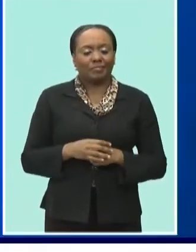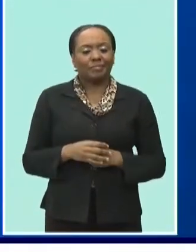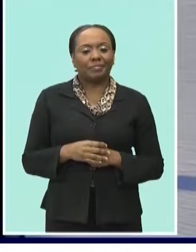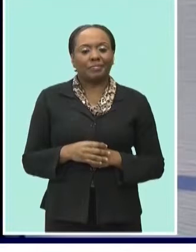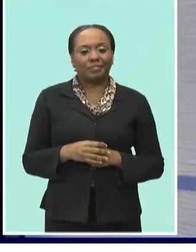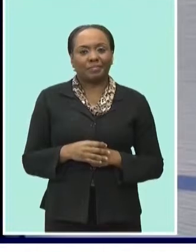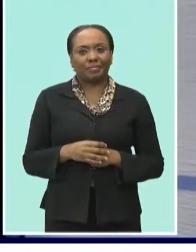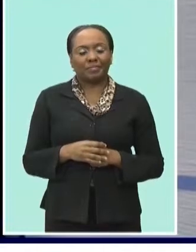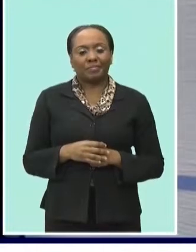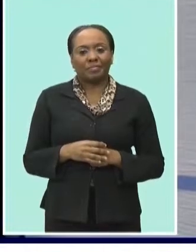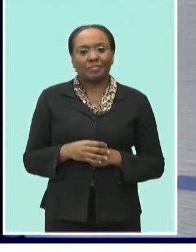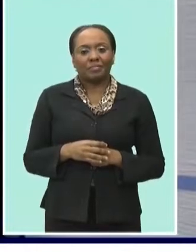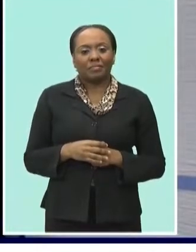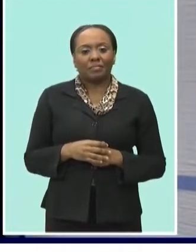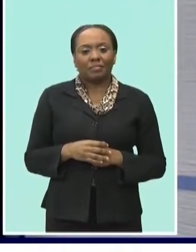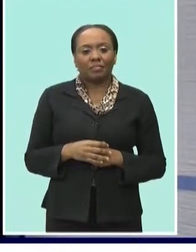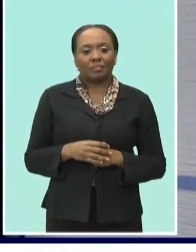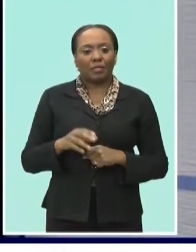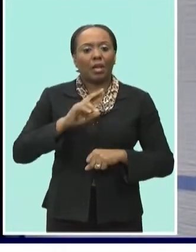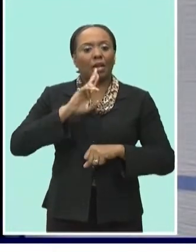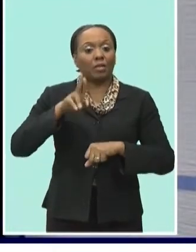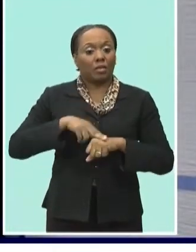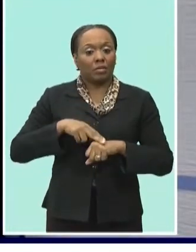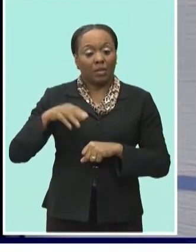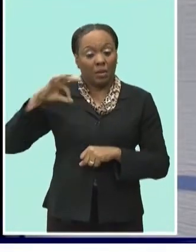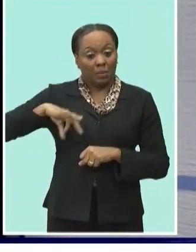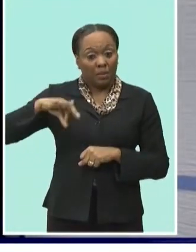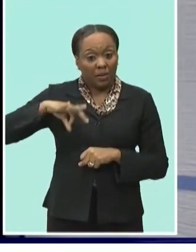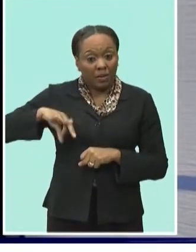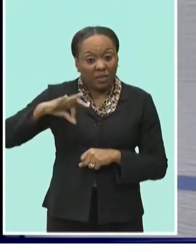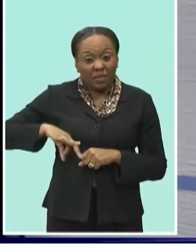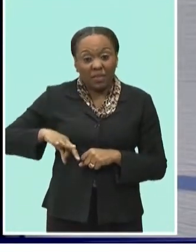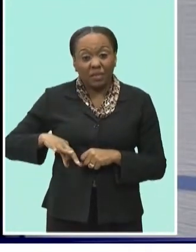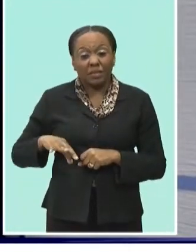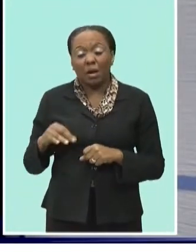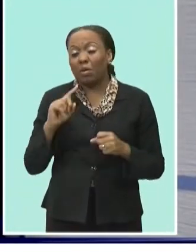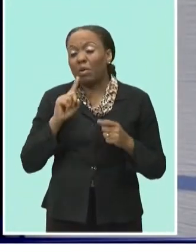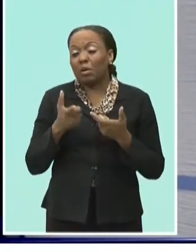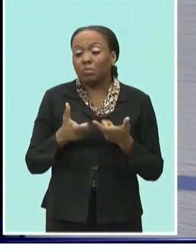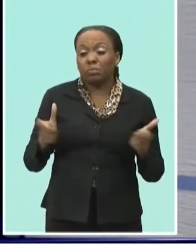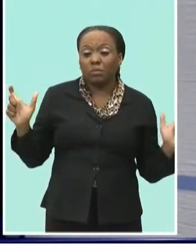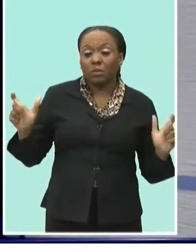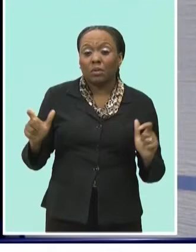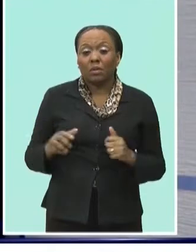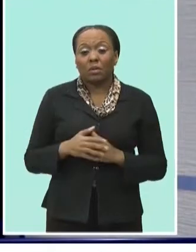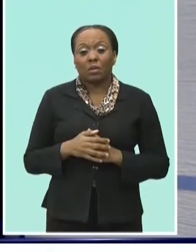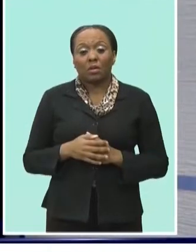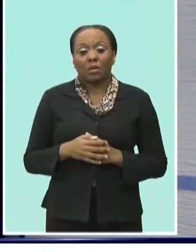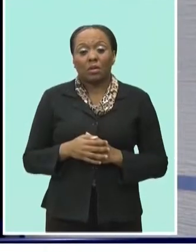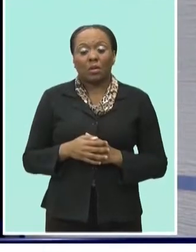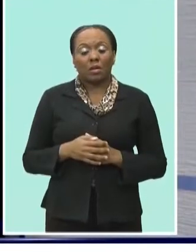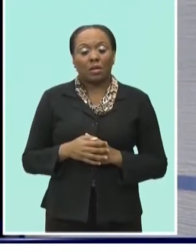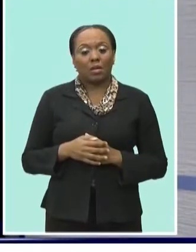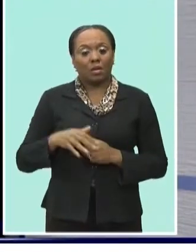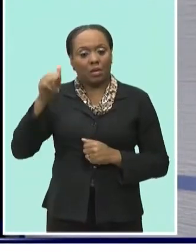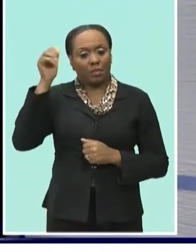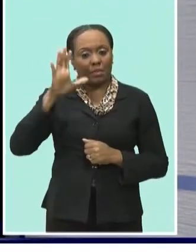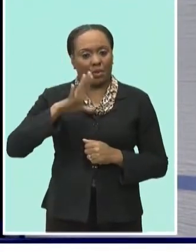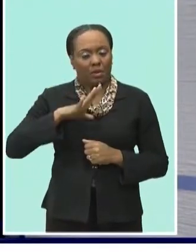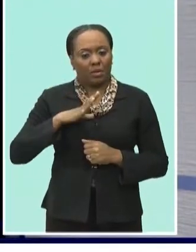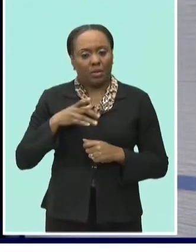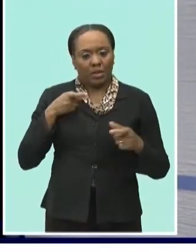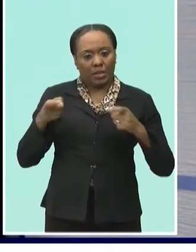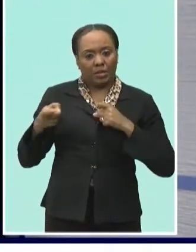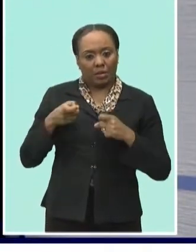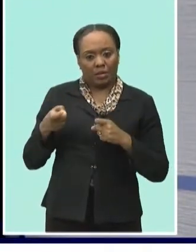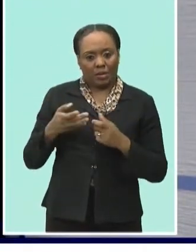underway. And of course, the spin-off benefits from hosting that festival are massive. Norman Barrow, who looks after the local operations